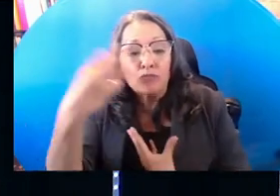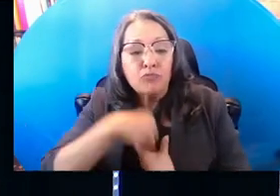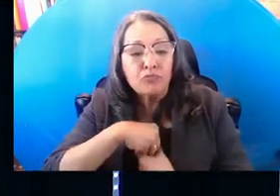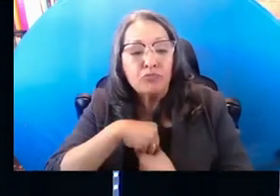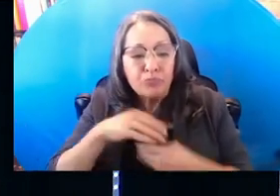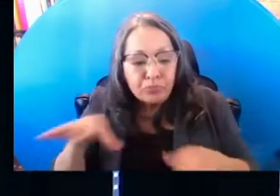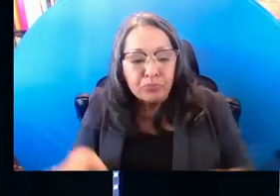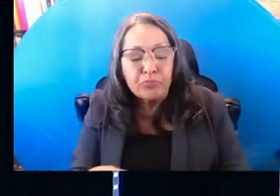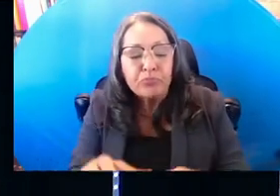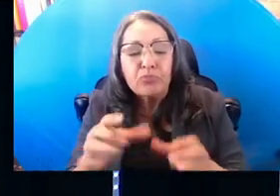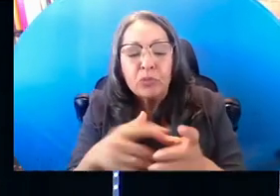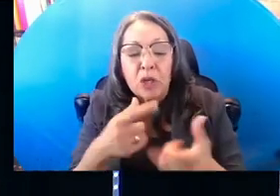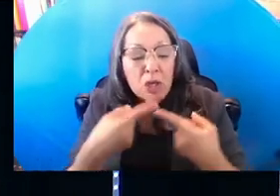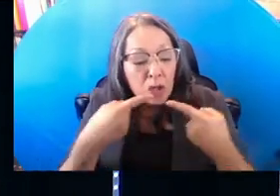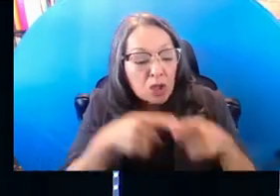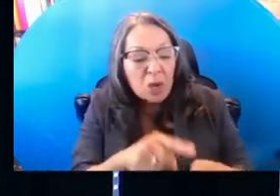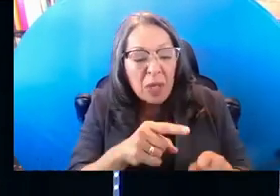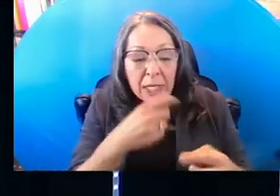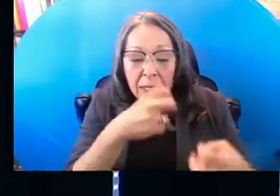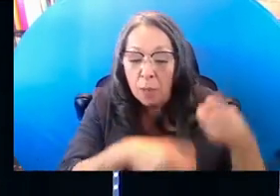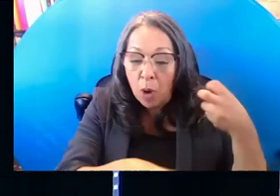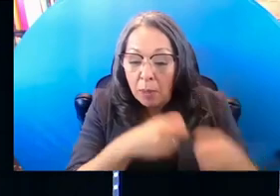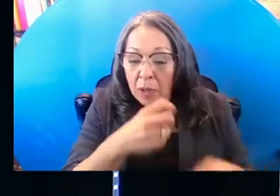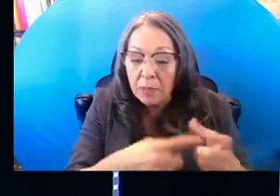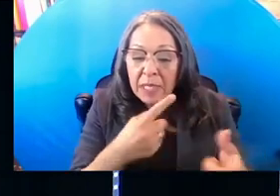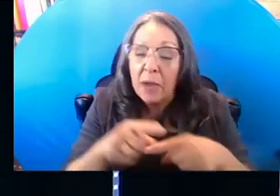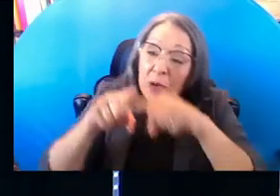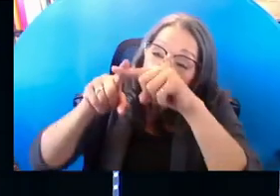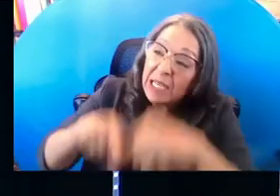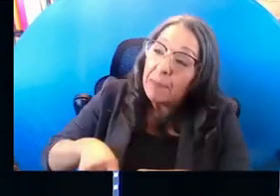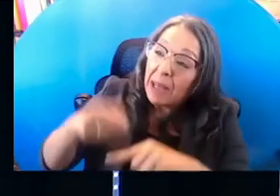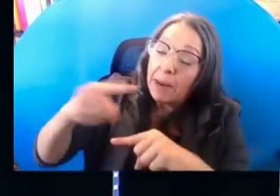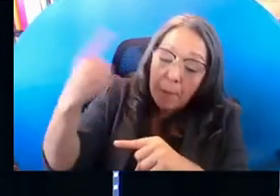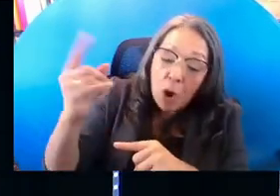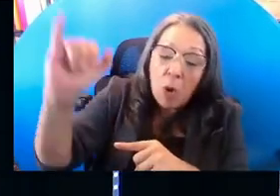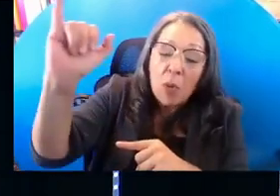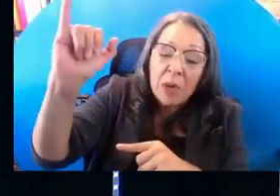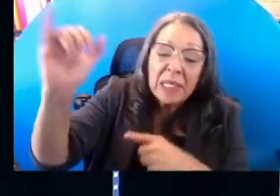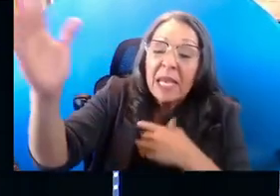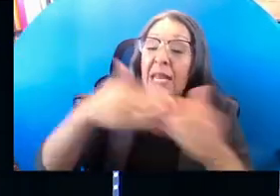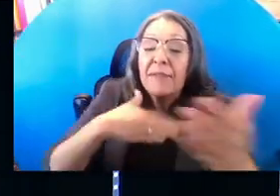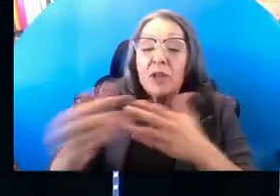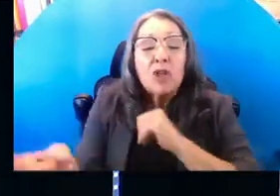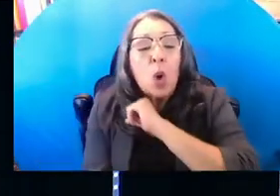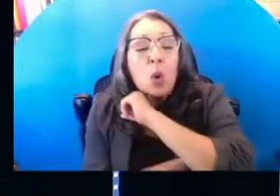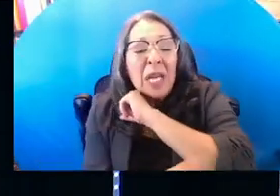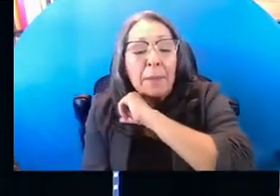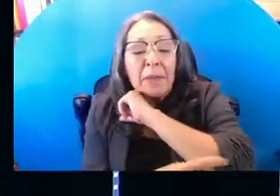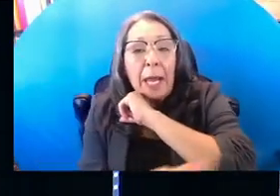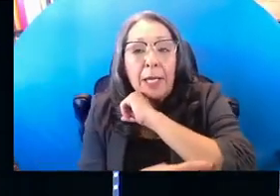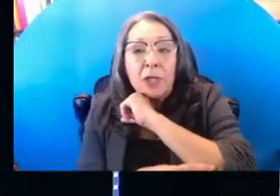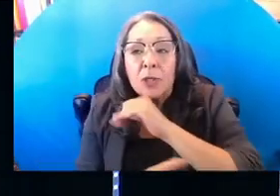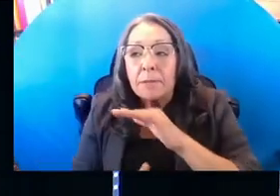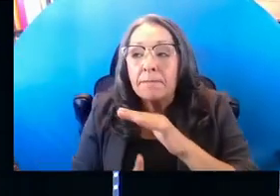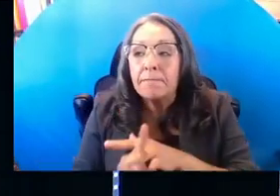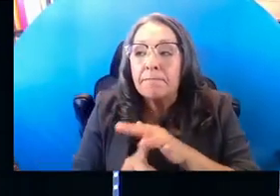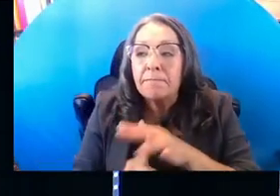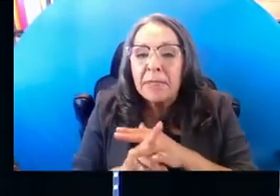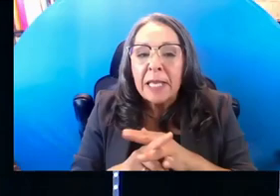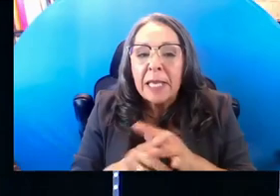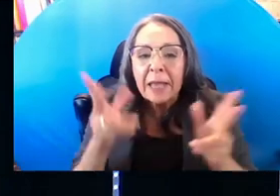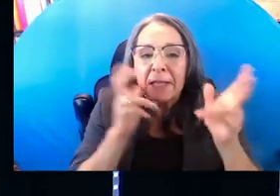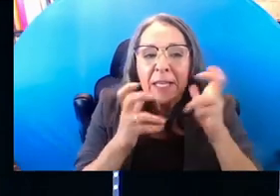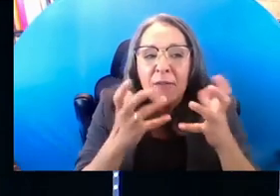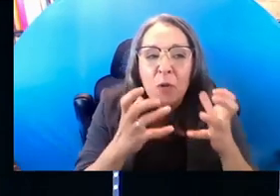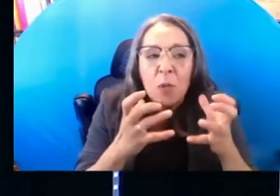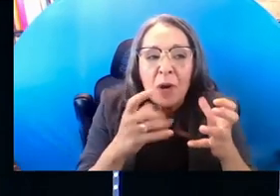him through every single part of it. And because although temptation is coming in and the enemy wants to use those seasons, what those really are, if